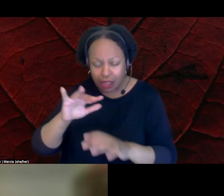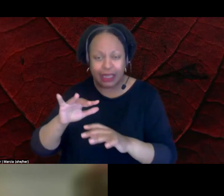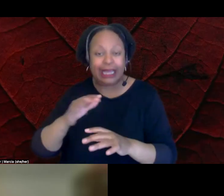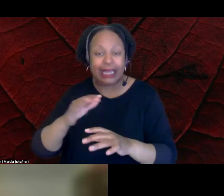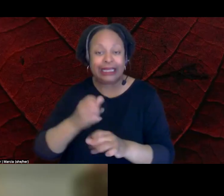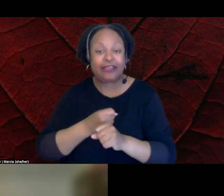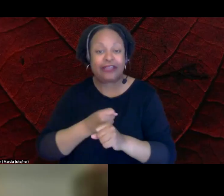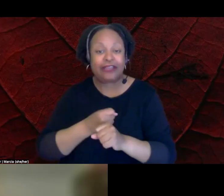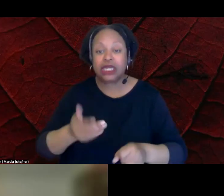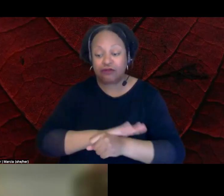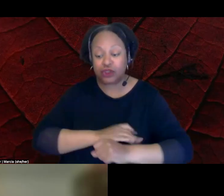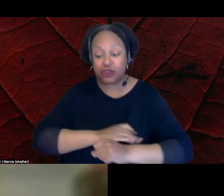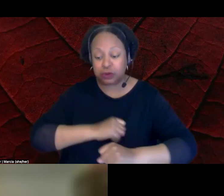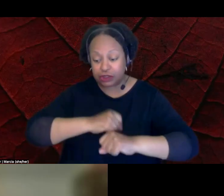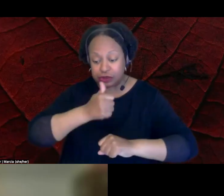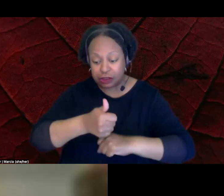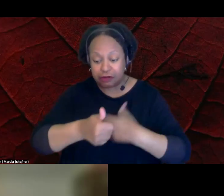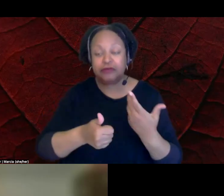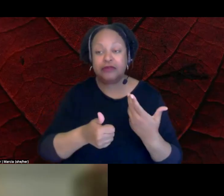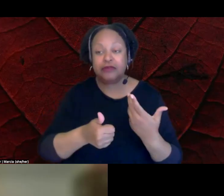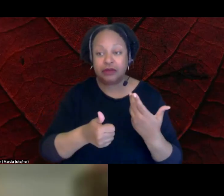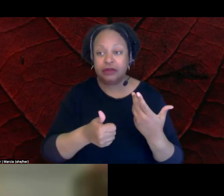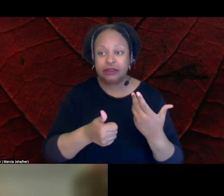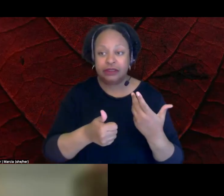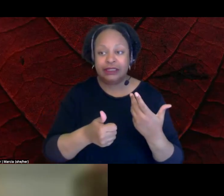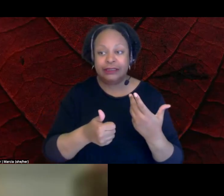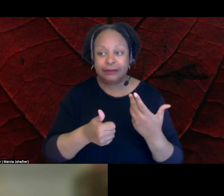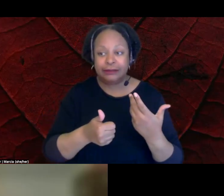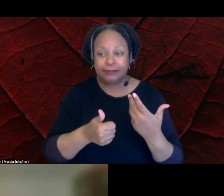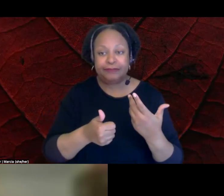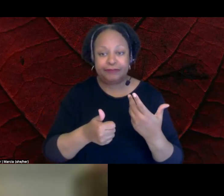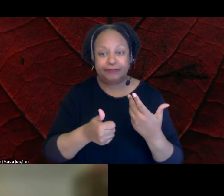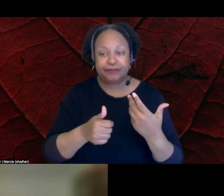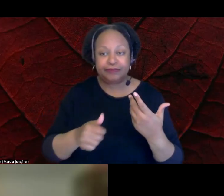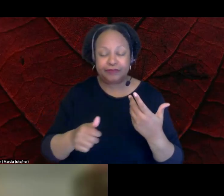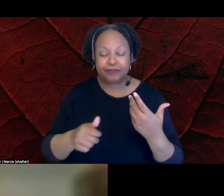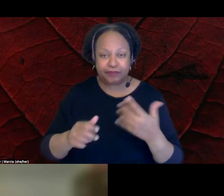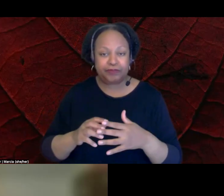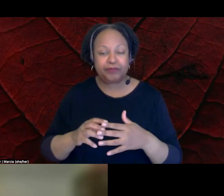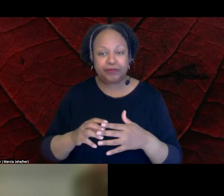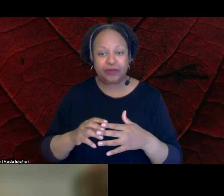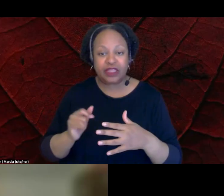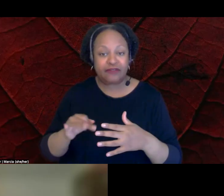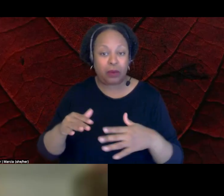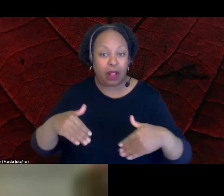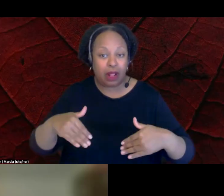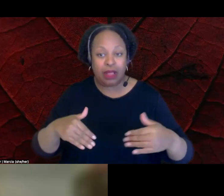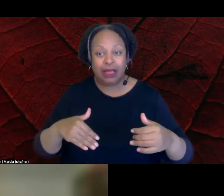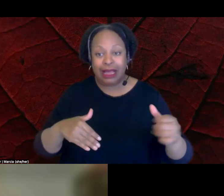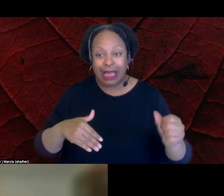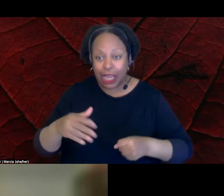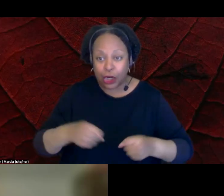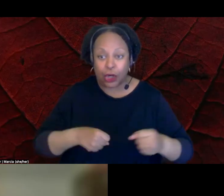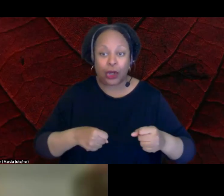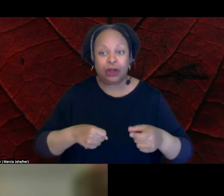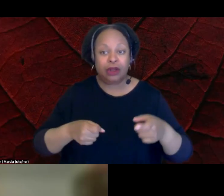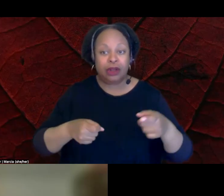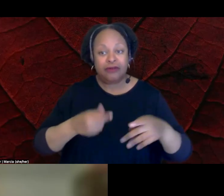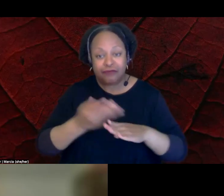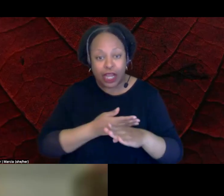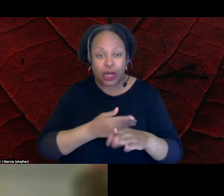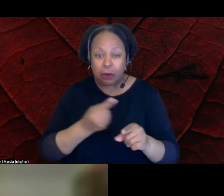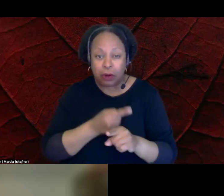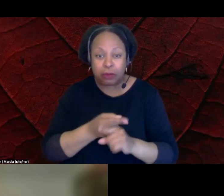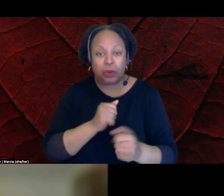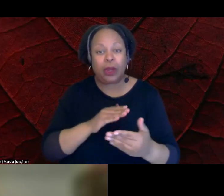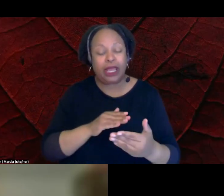yourself in the event that it's not being, that you haven't managed hiring and firing employees in an appropriate manner. So yes,